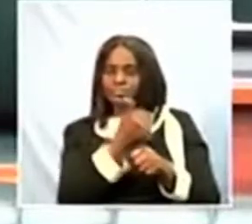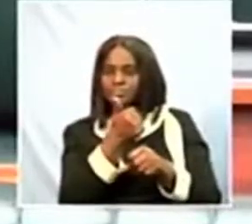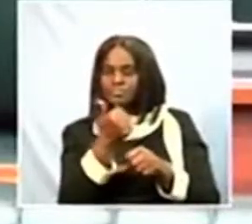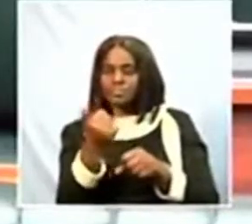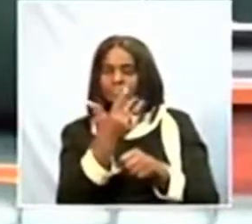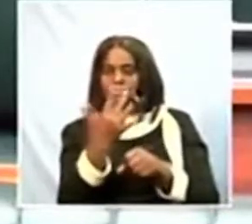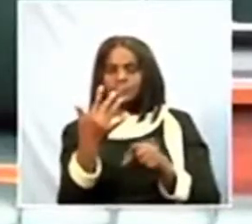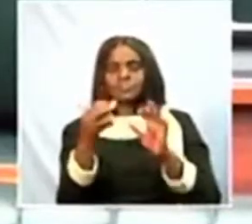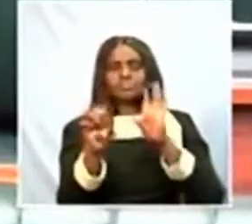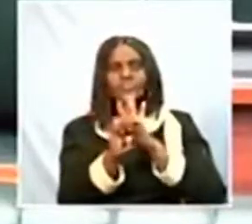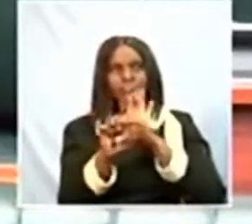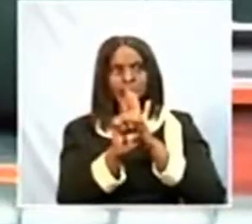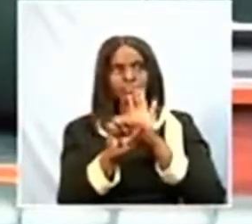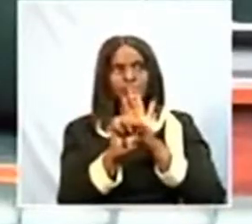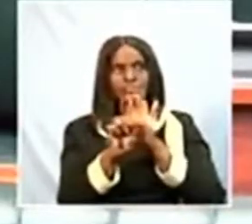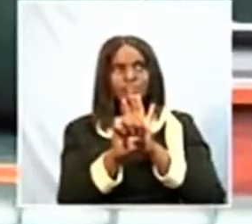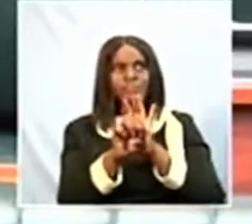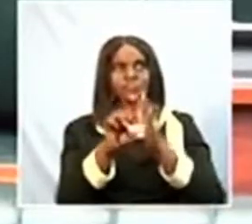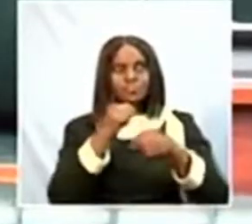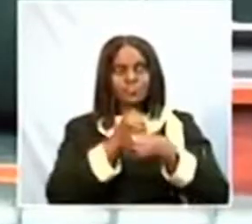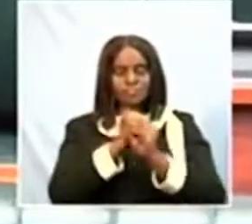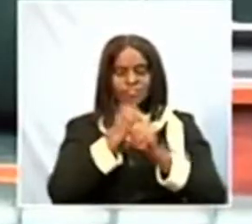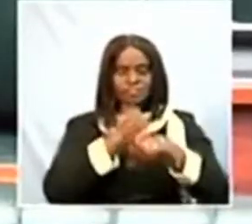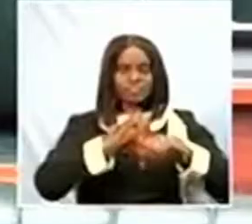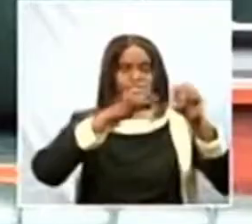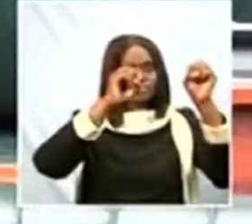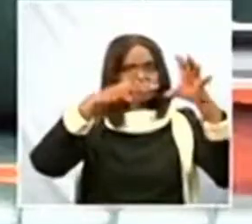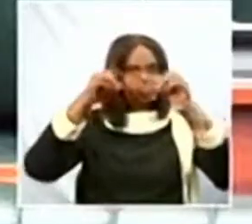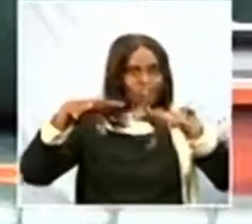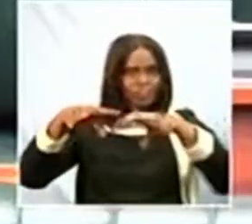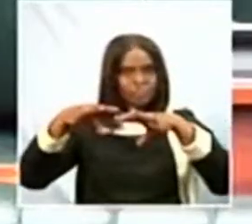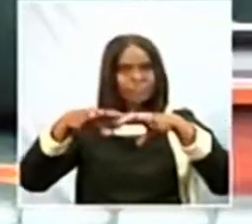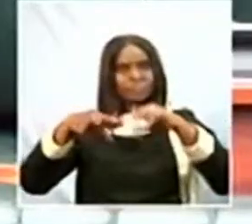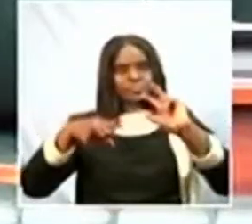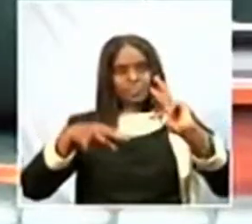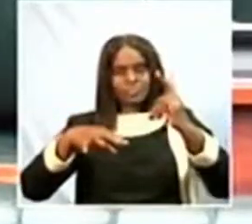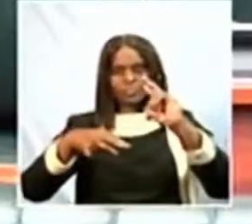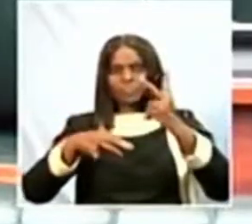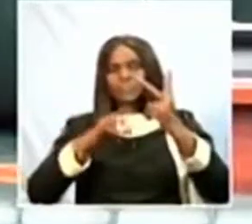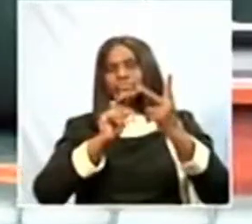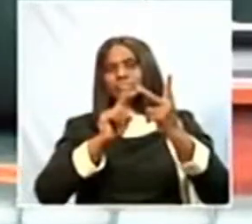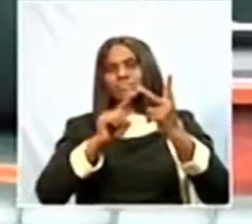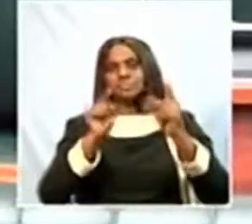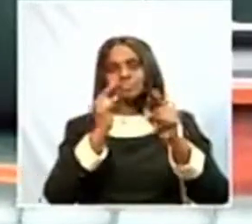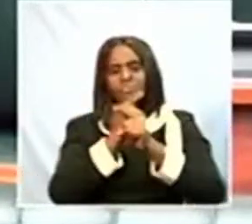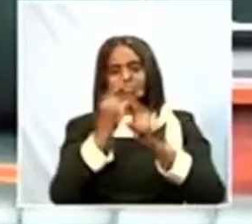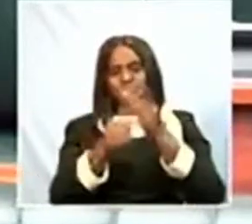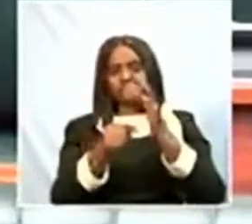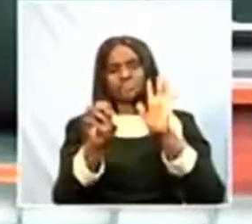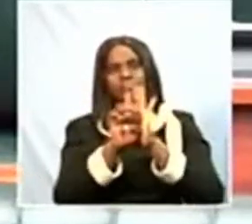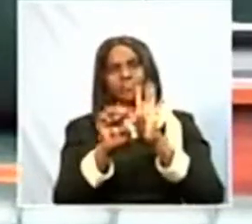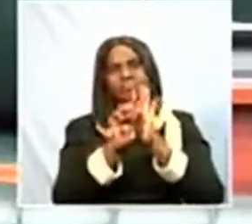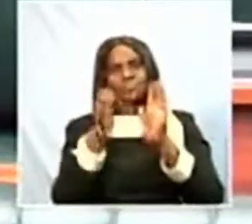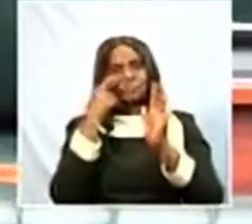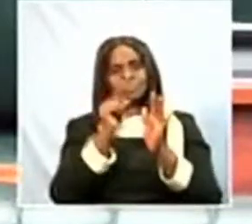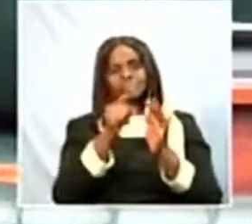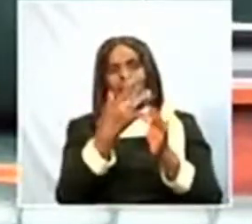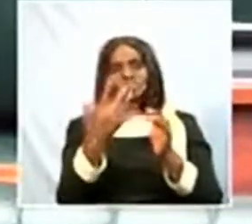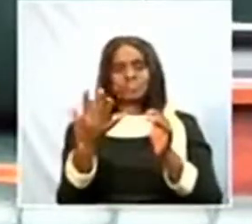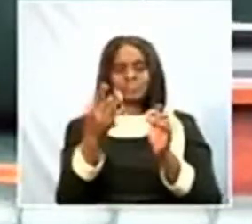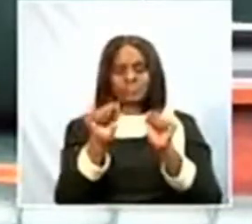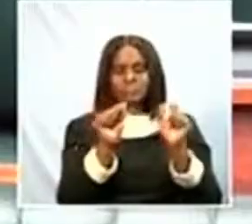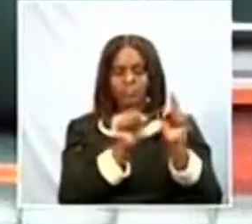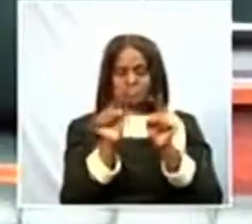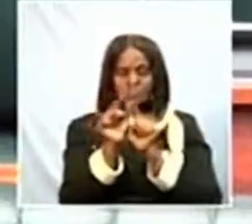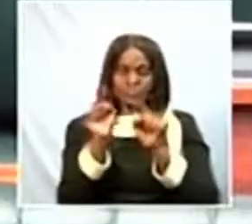things, such as production of electricity. Methane is just an example of such things. We can